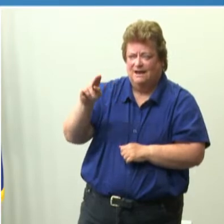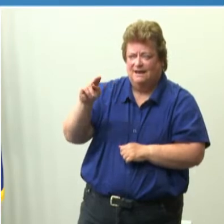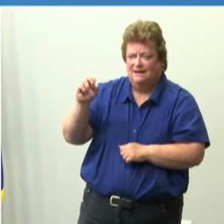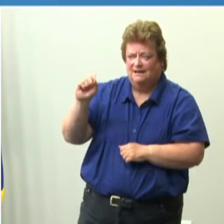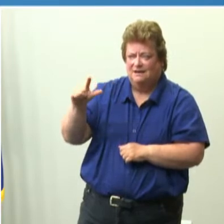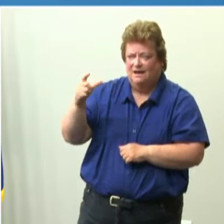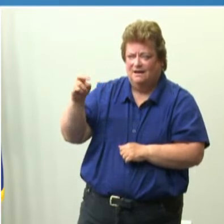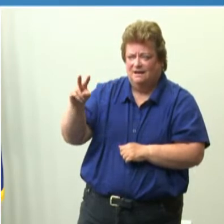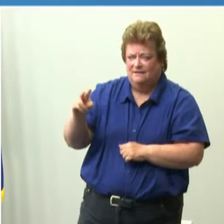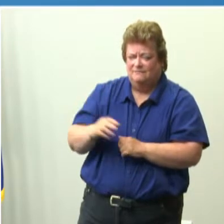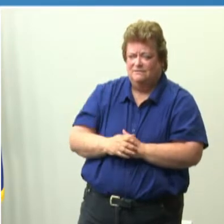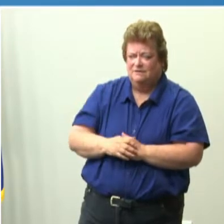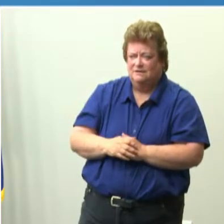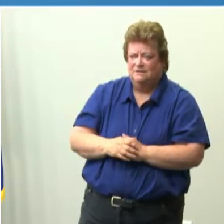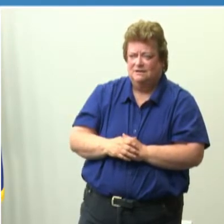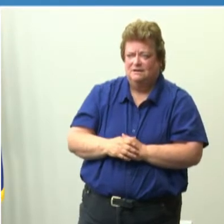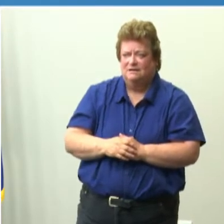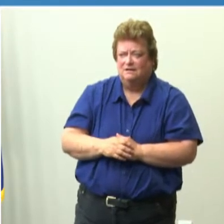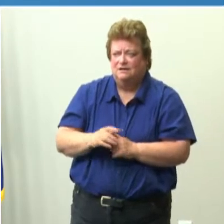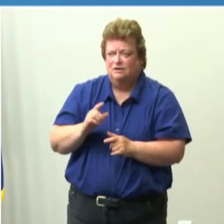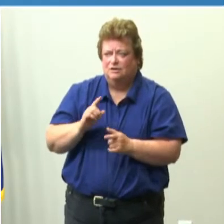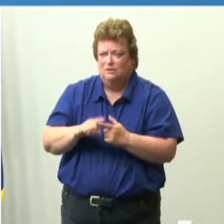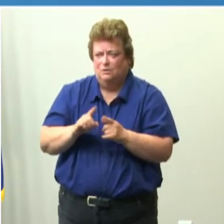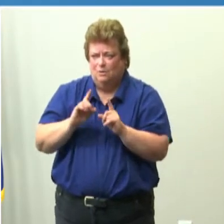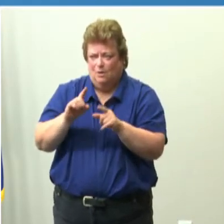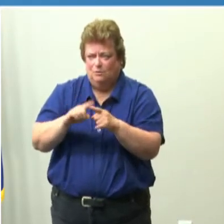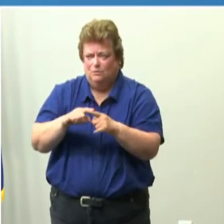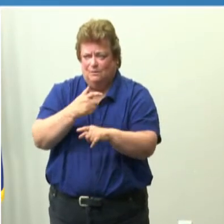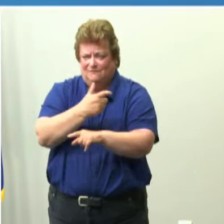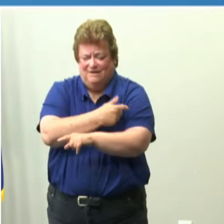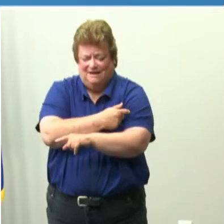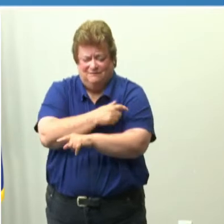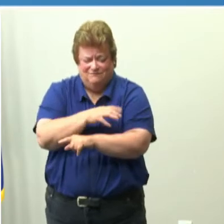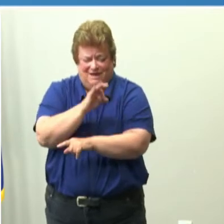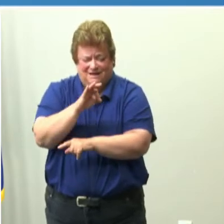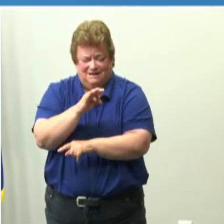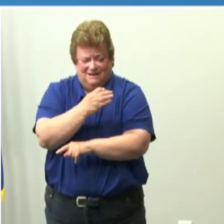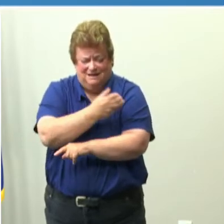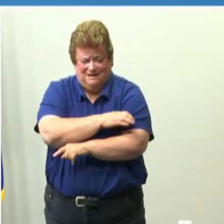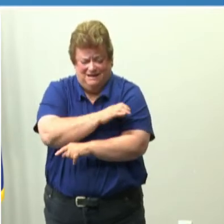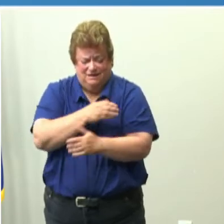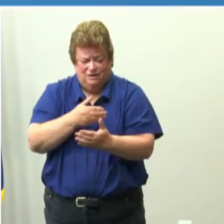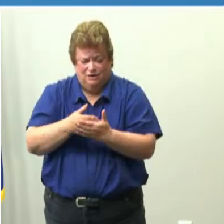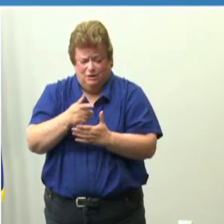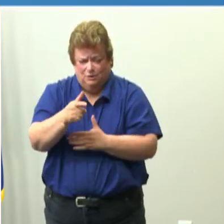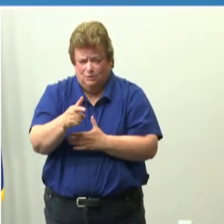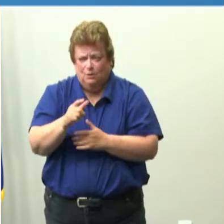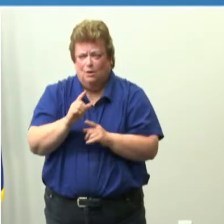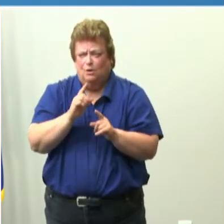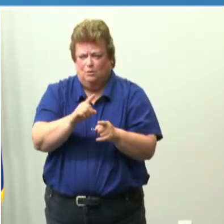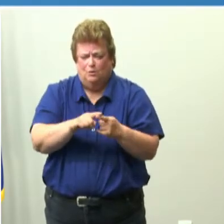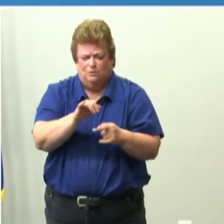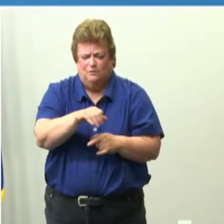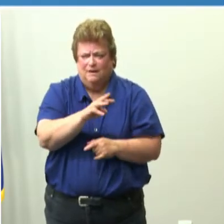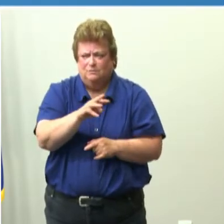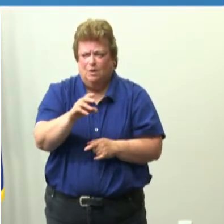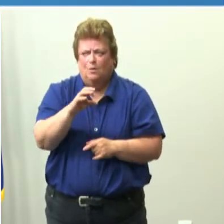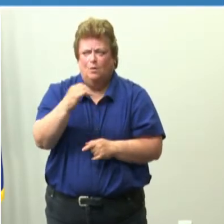covid19.lincoln.ne.gov. To find a vaccination clinic near you, go to that same website or call us at